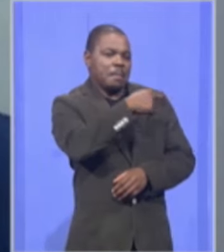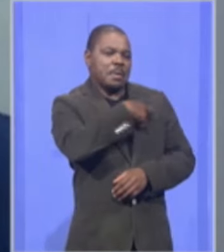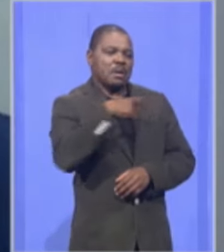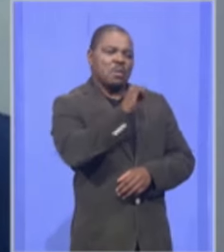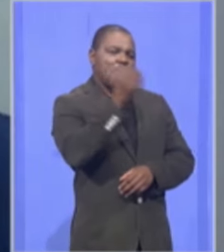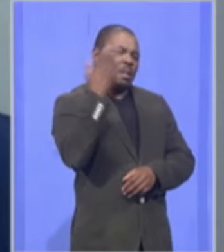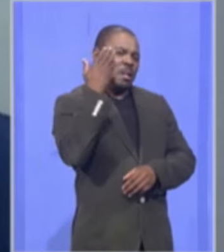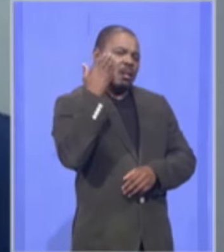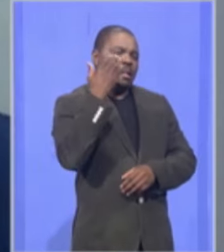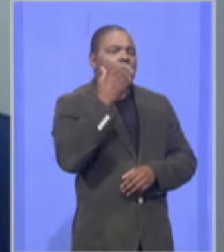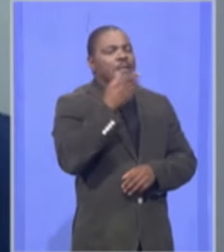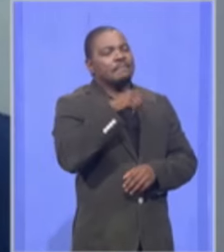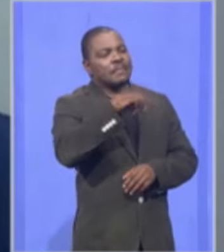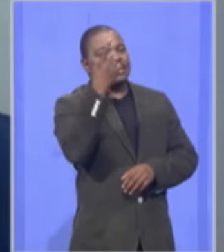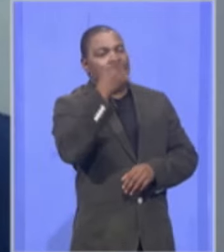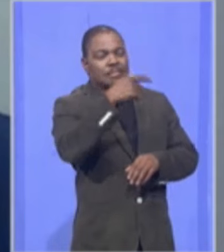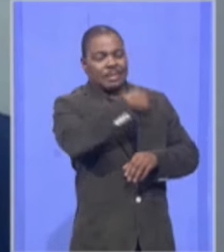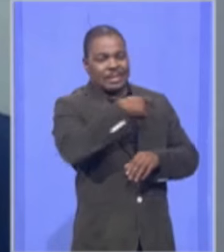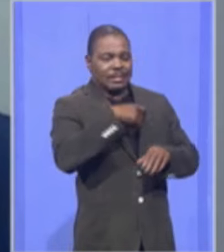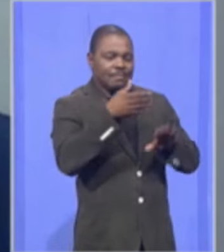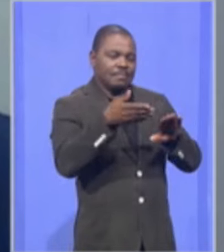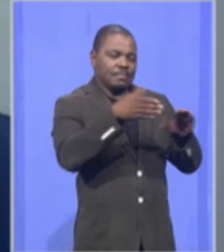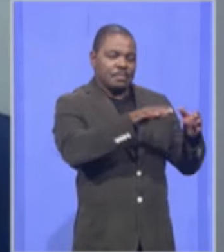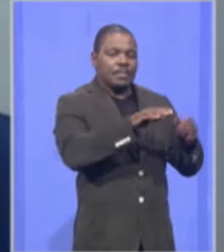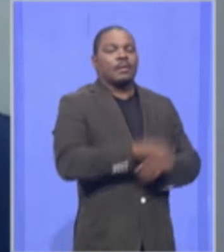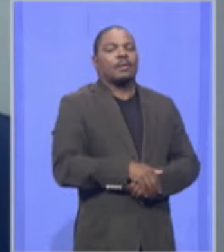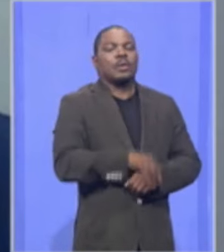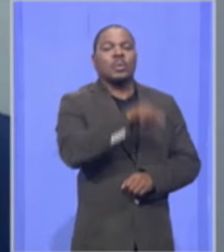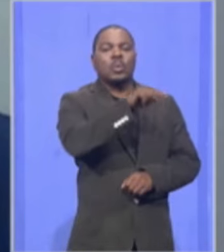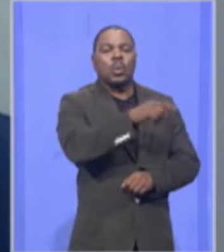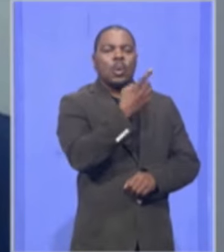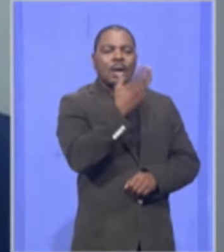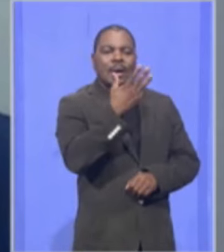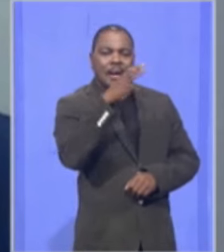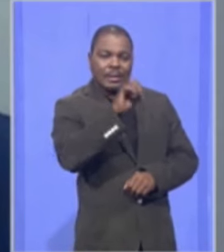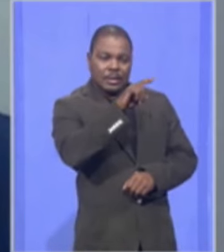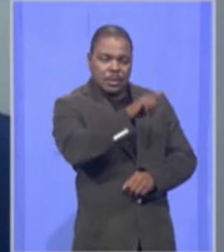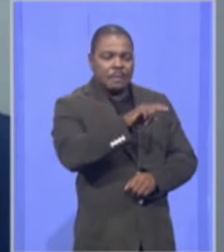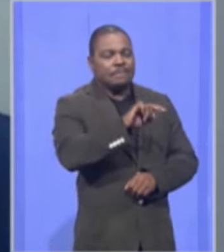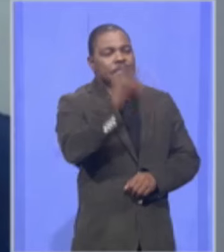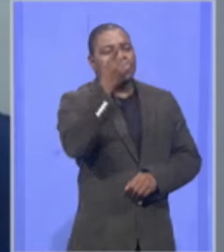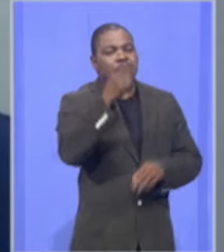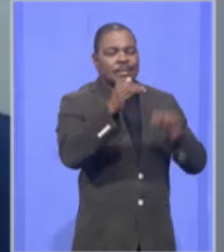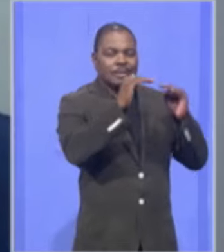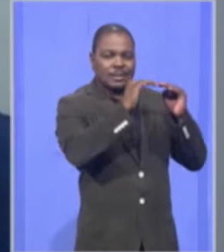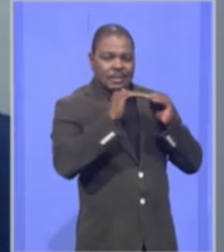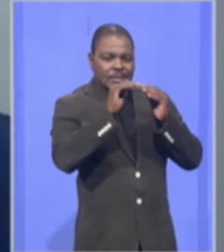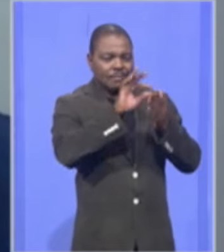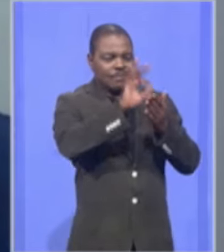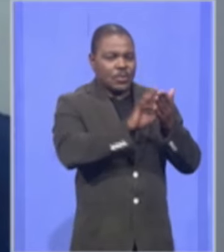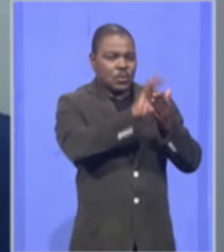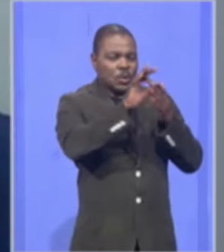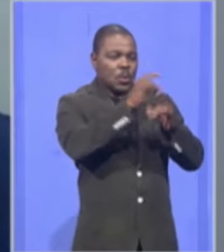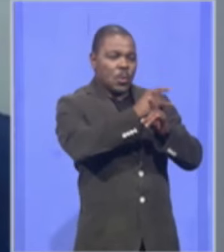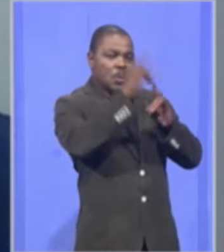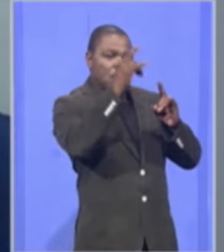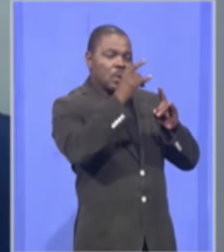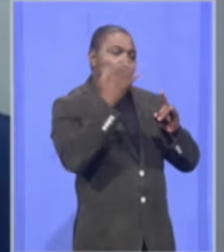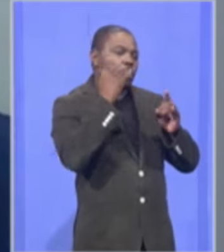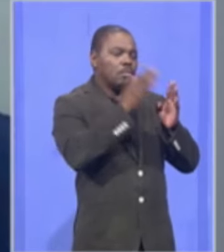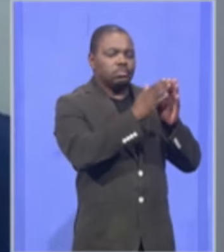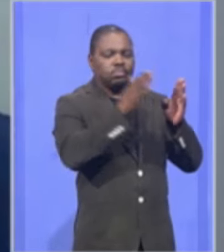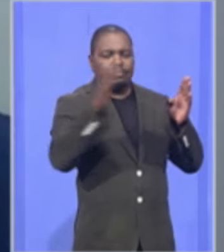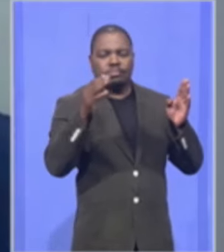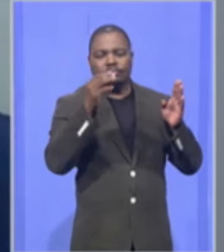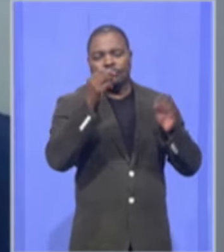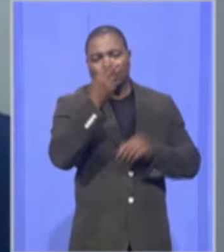Mr. Nujoma, who led Namibia to independence in 1990, served as its first democratically elected president until